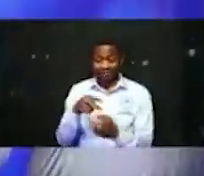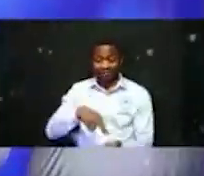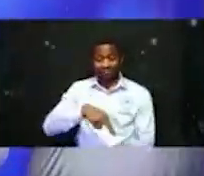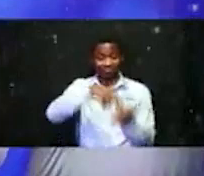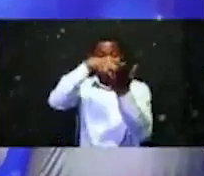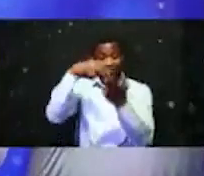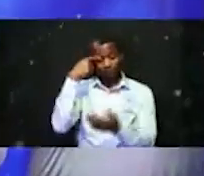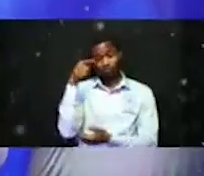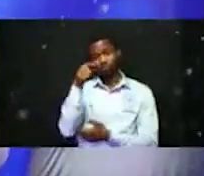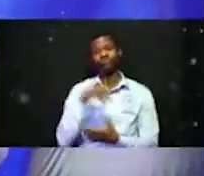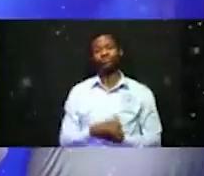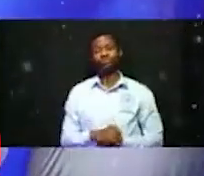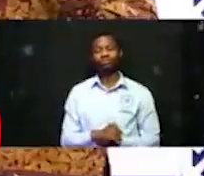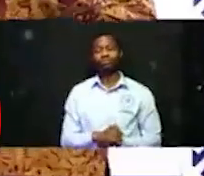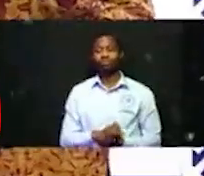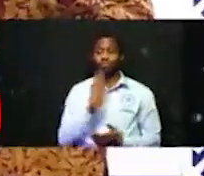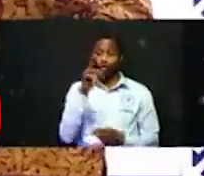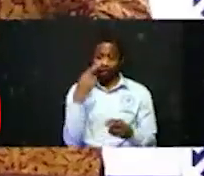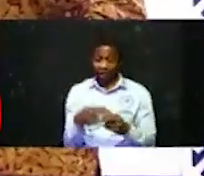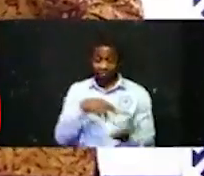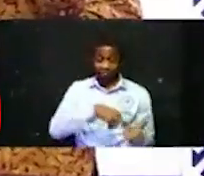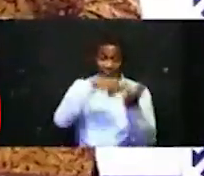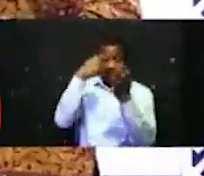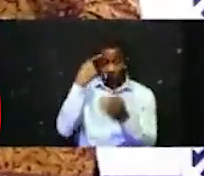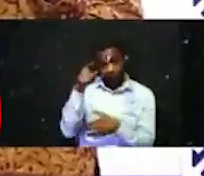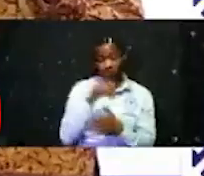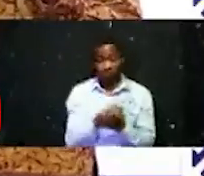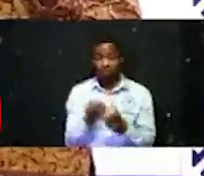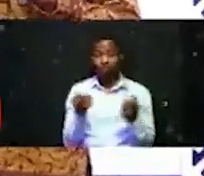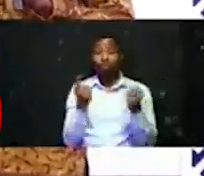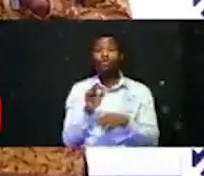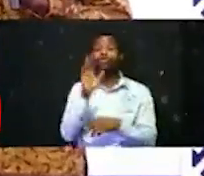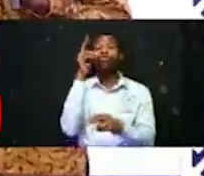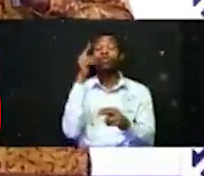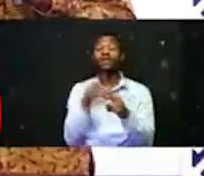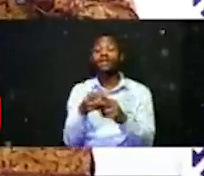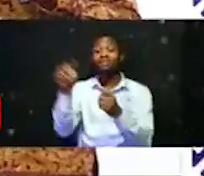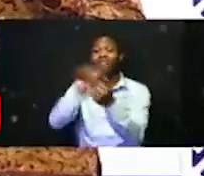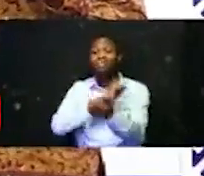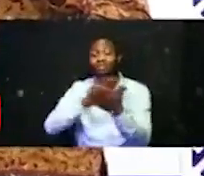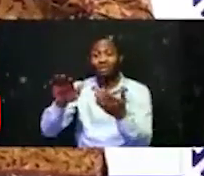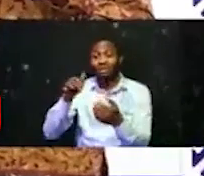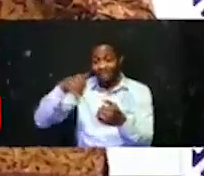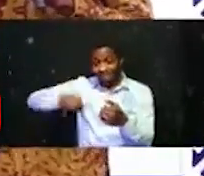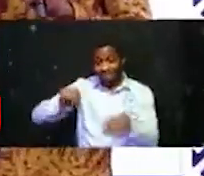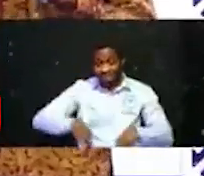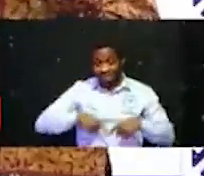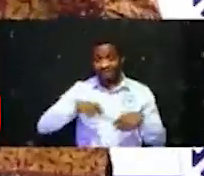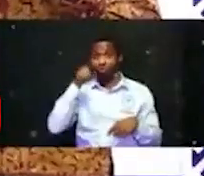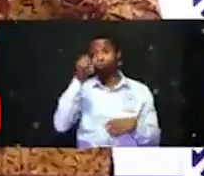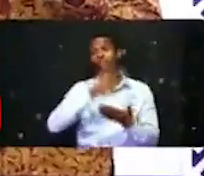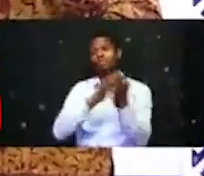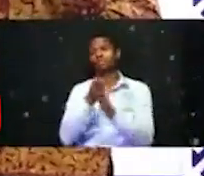It always stands in for you. When your name is destroyed while you are still alive, you could be